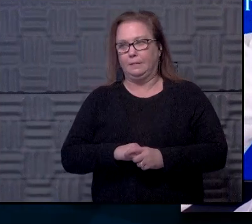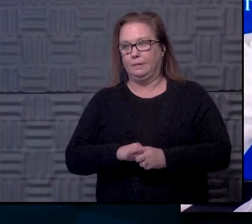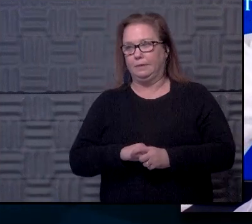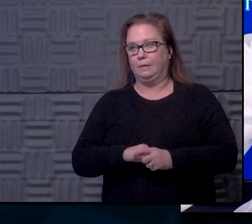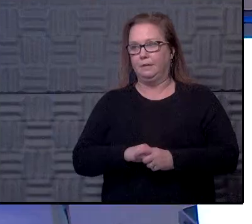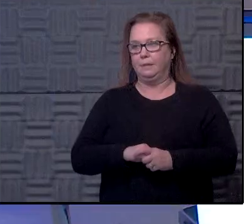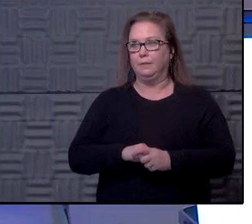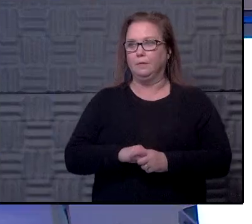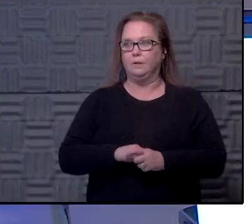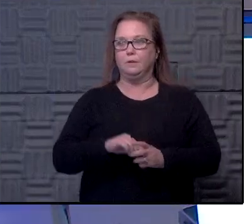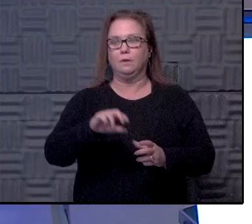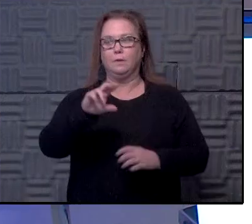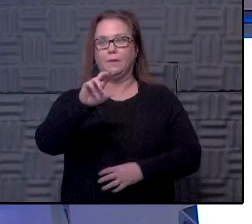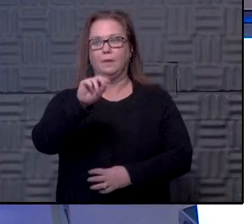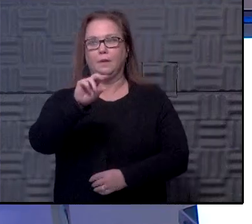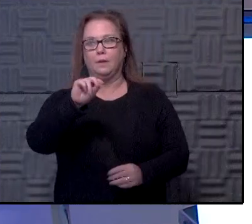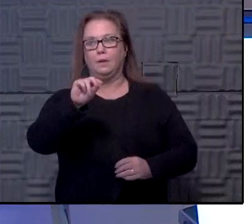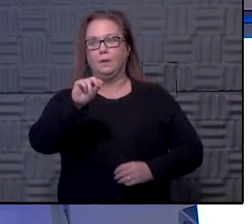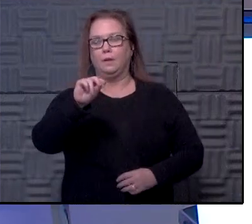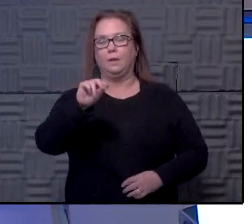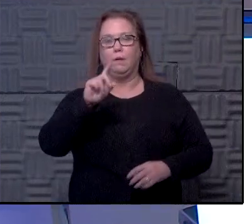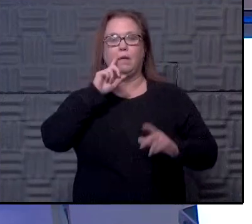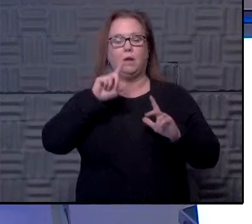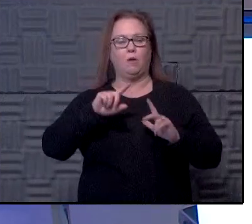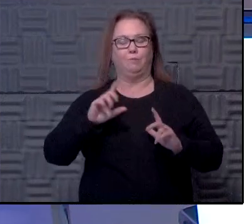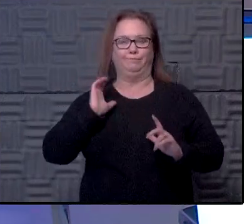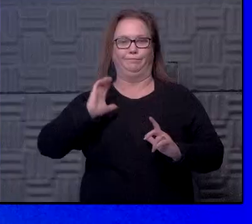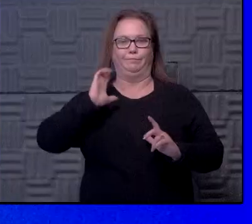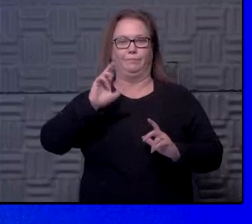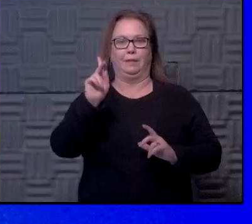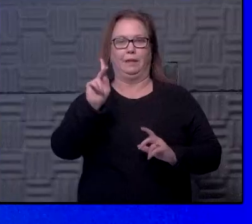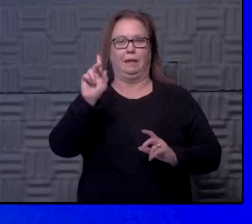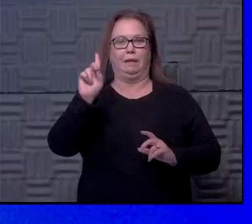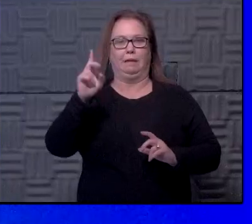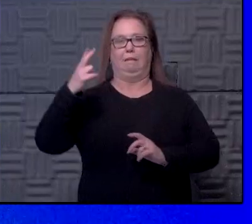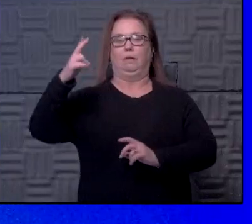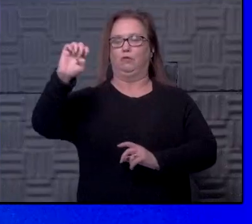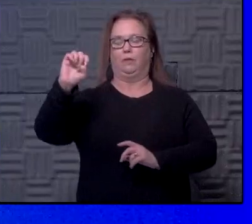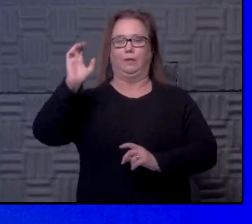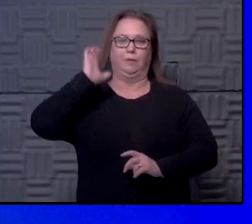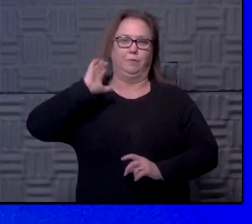further thoughts? No, I think in our initial calls with KDHE,